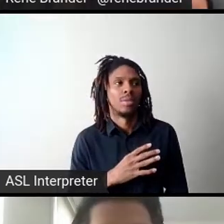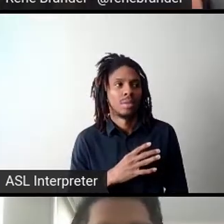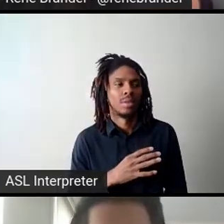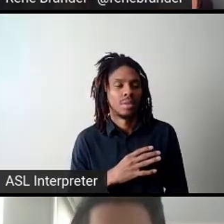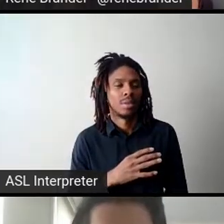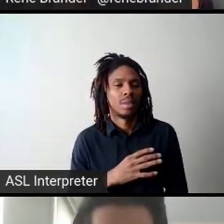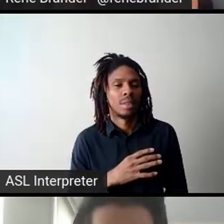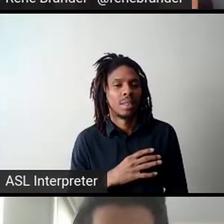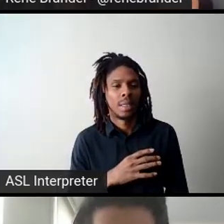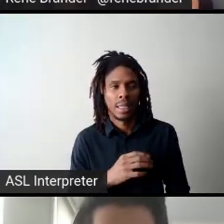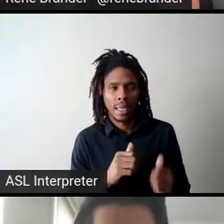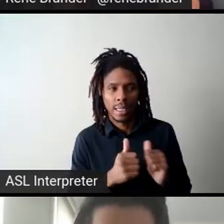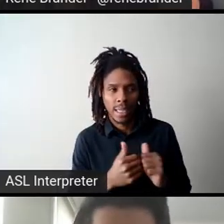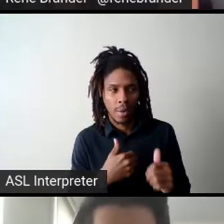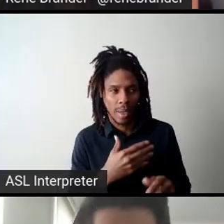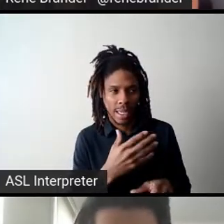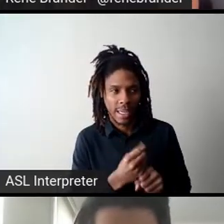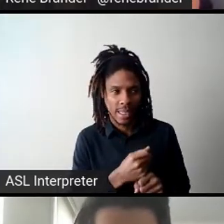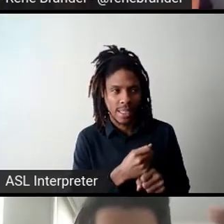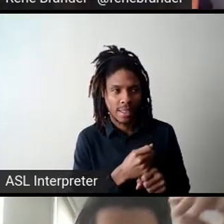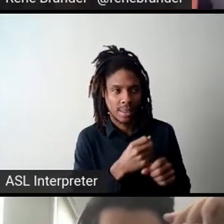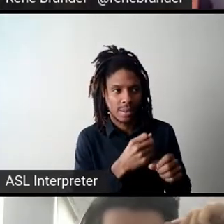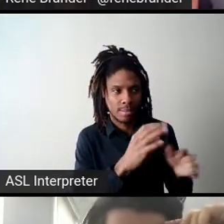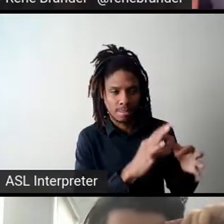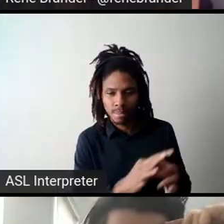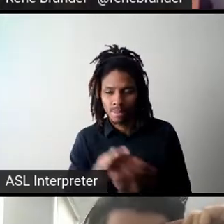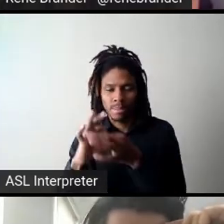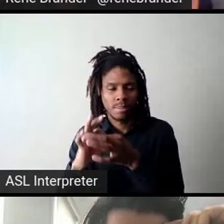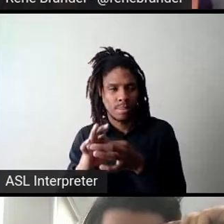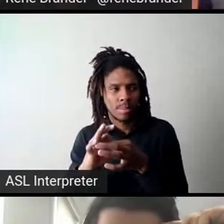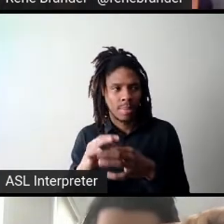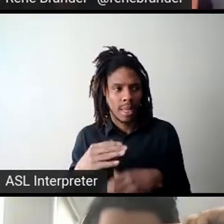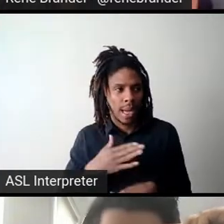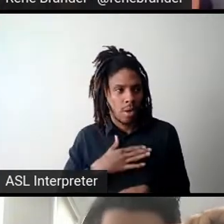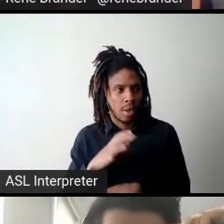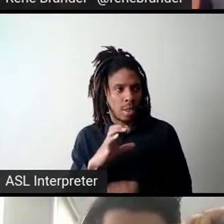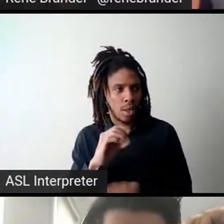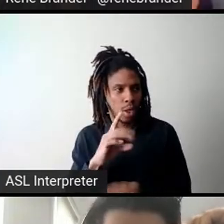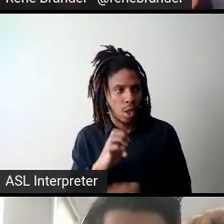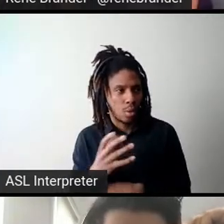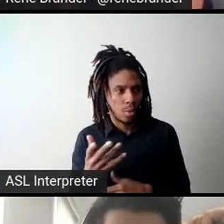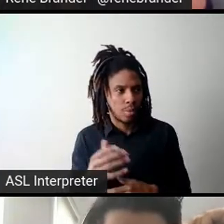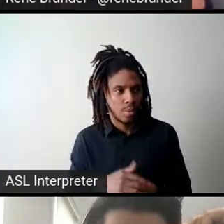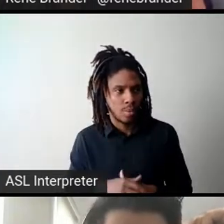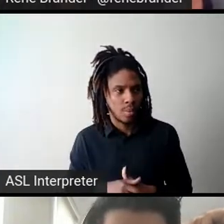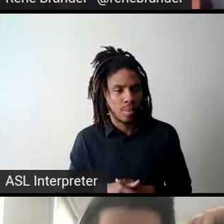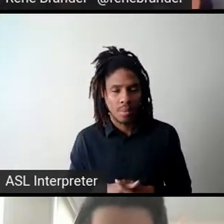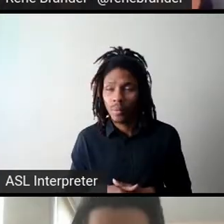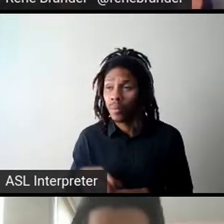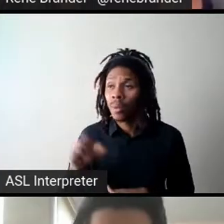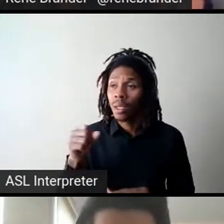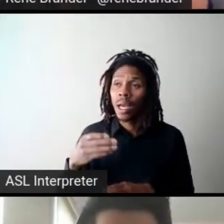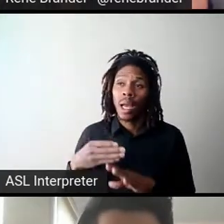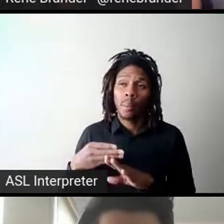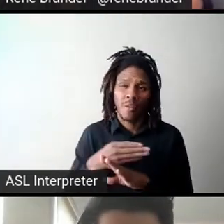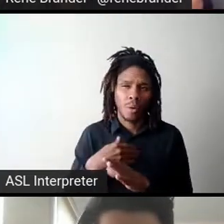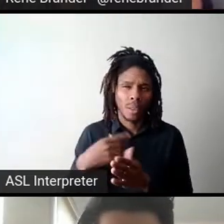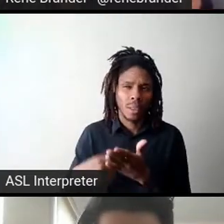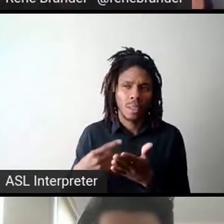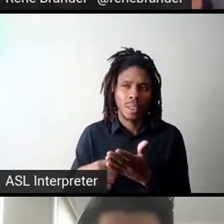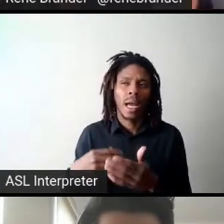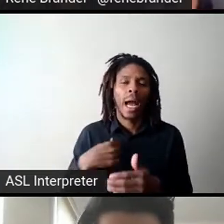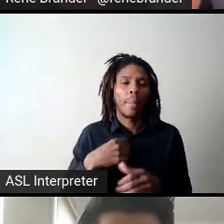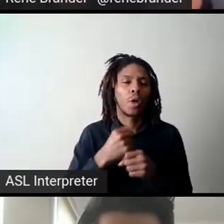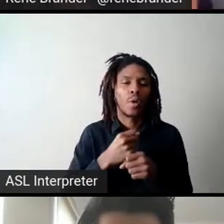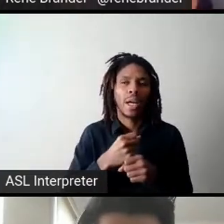do we get this now into our code? How do we sync this to our code repo? Yeah, before we go into that, let me create a collection